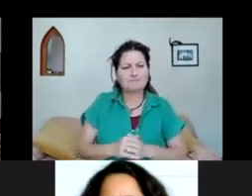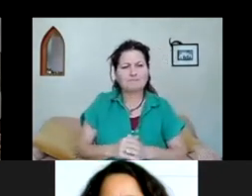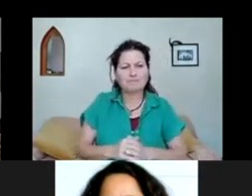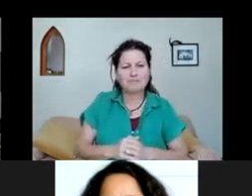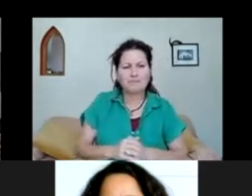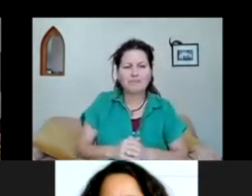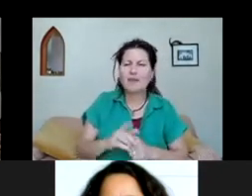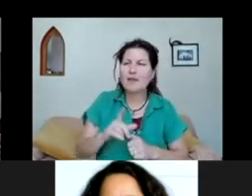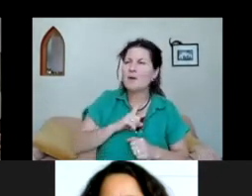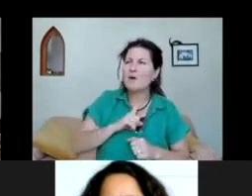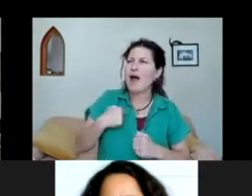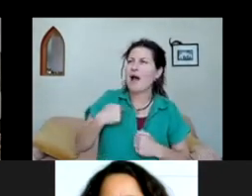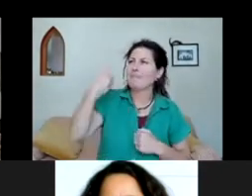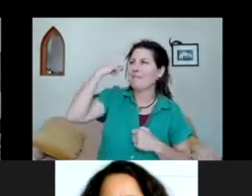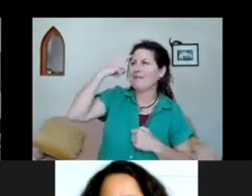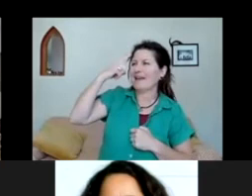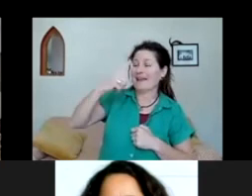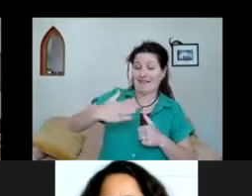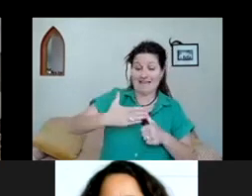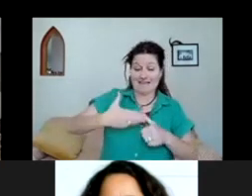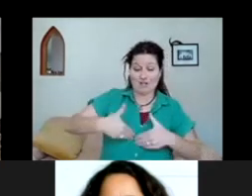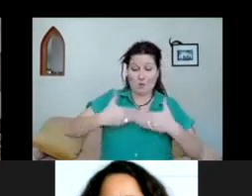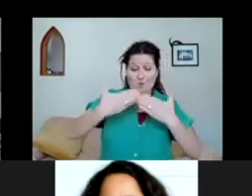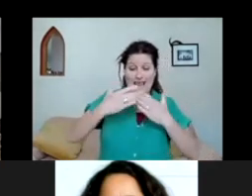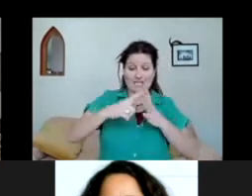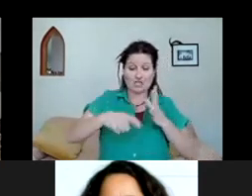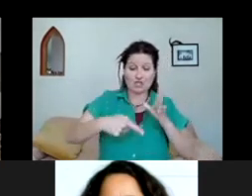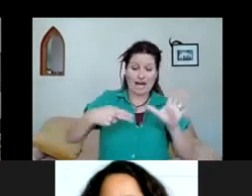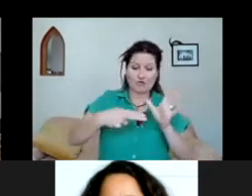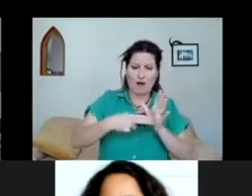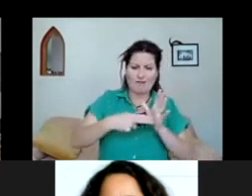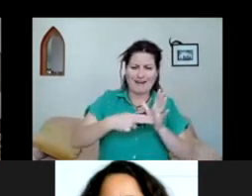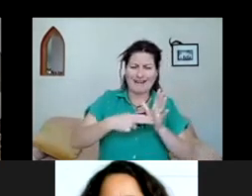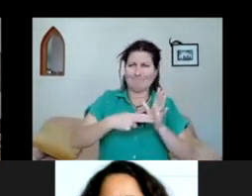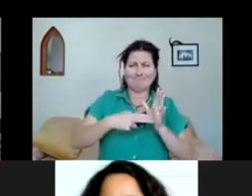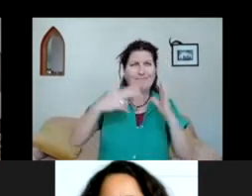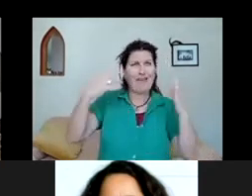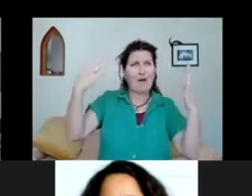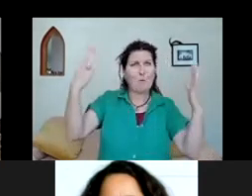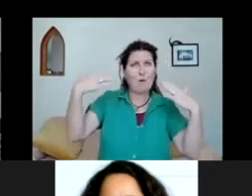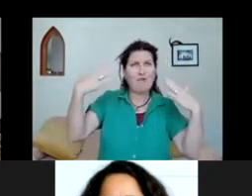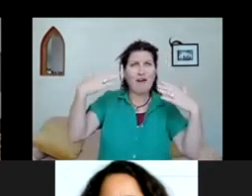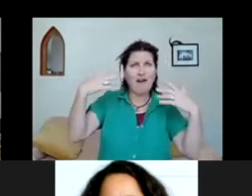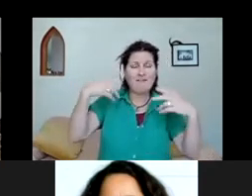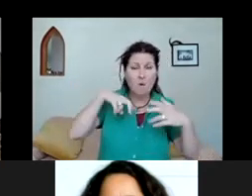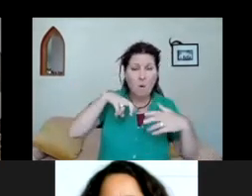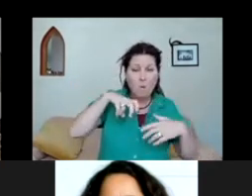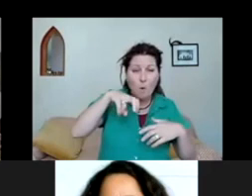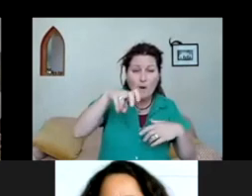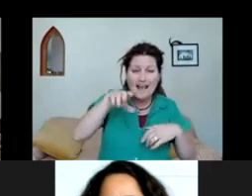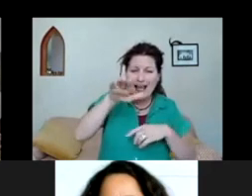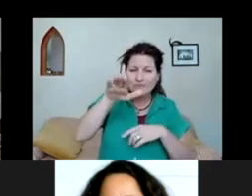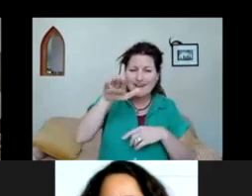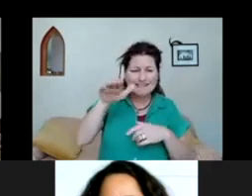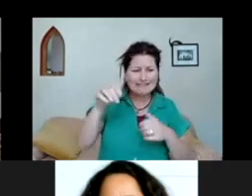in January, it's not normally the ideal conditions for walking outside in this country, but that